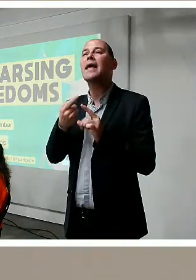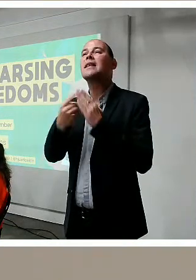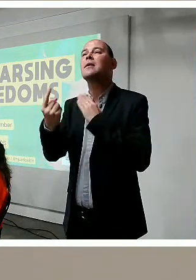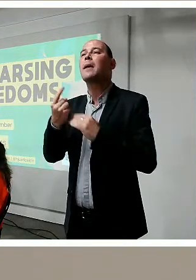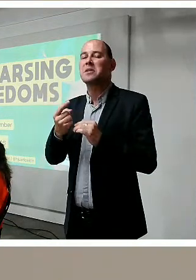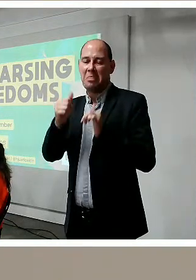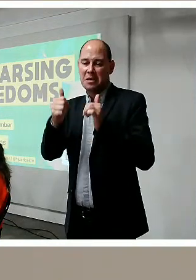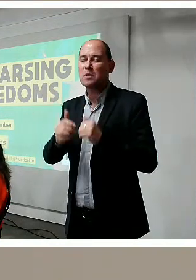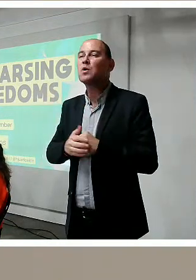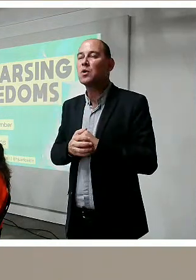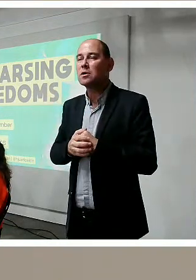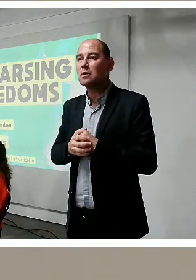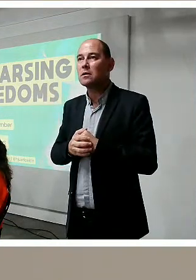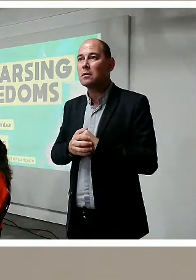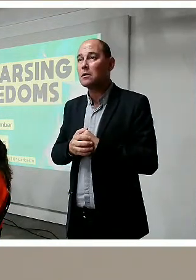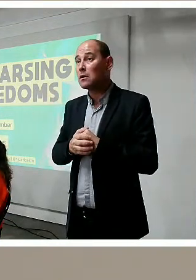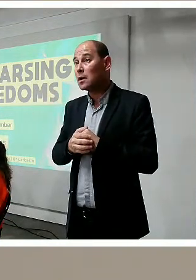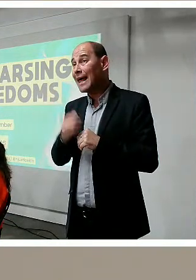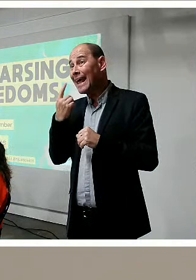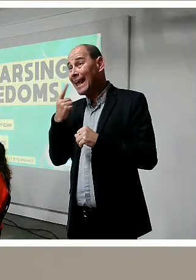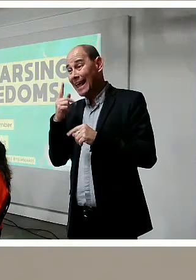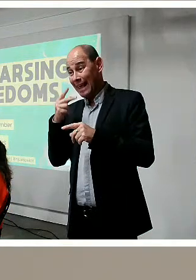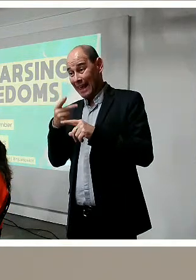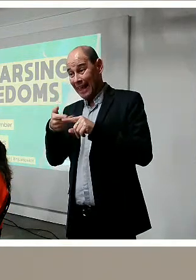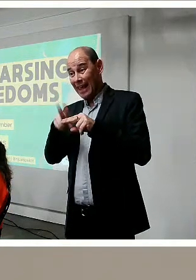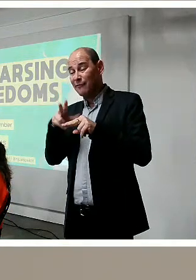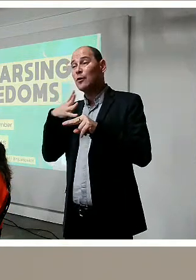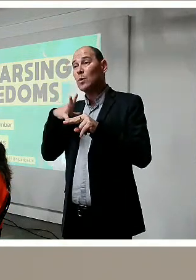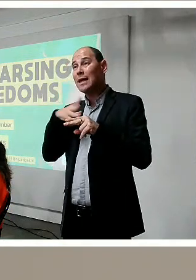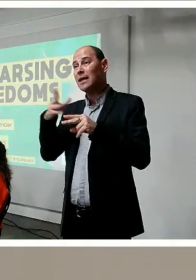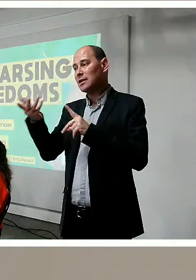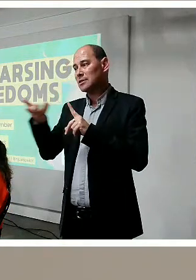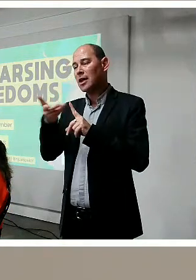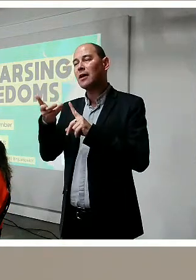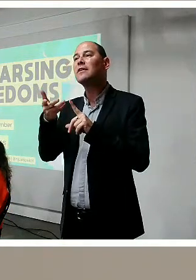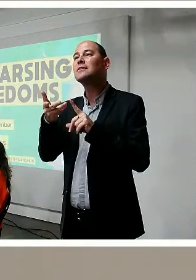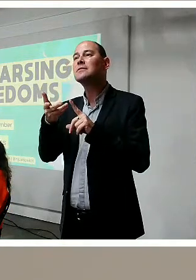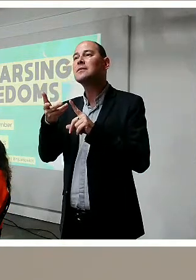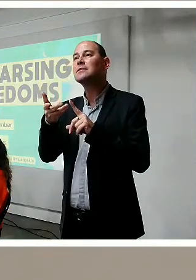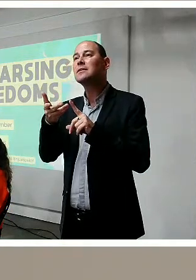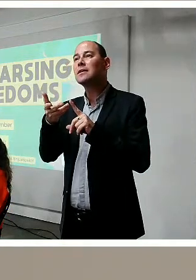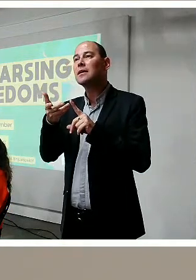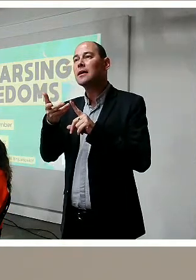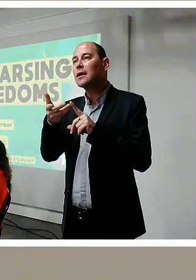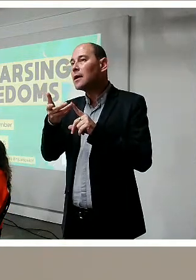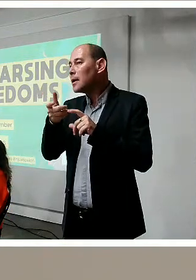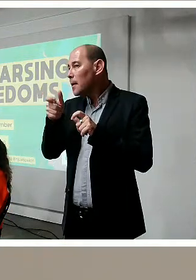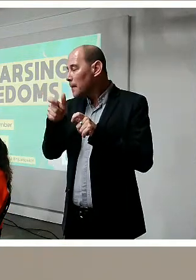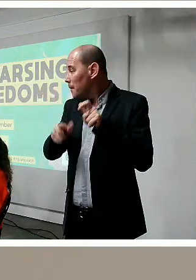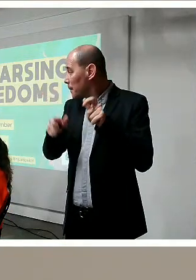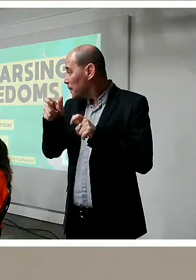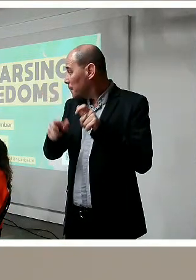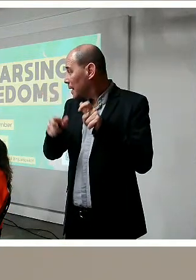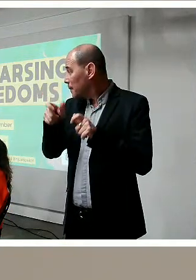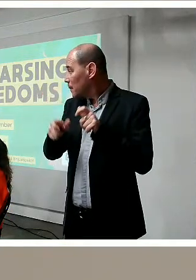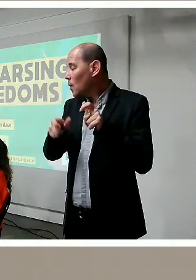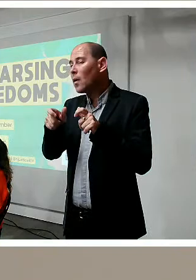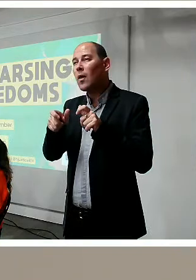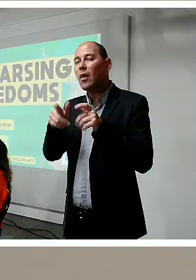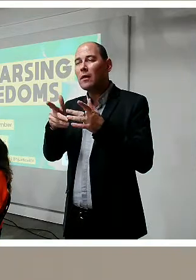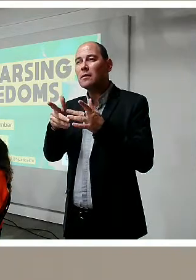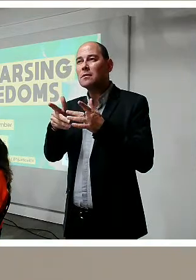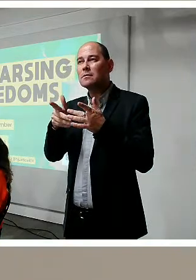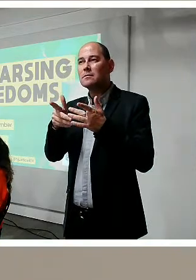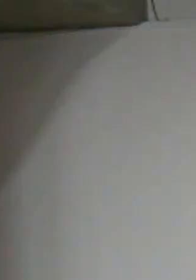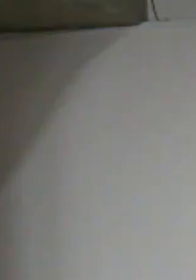within services, when you require services, people are often praised for being independent. And this word codependency